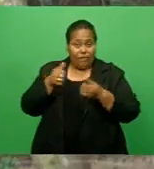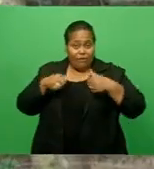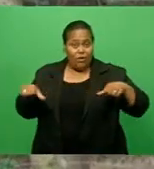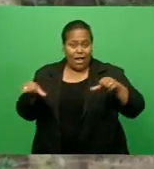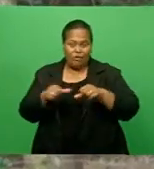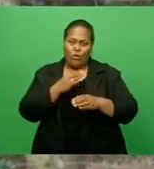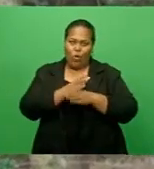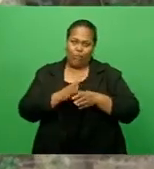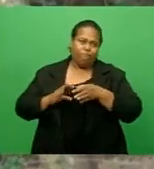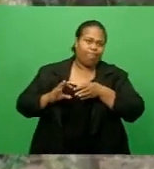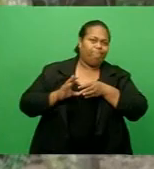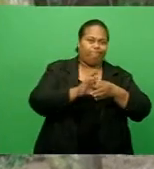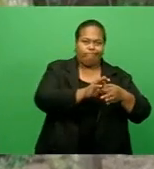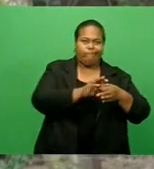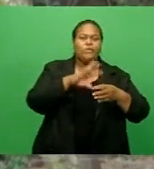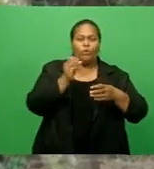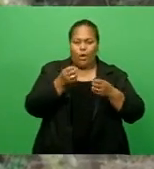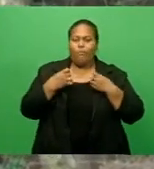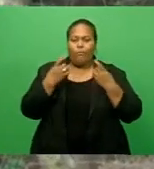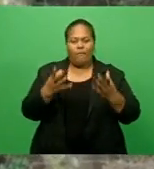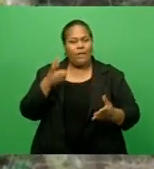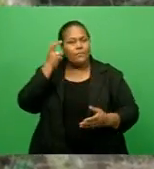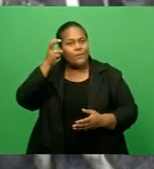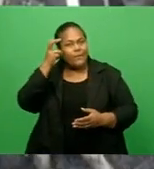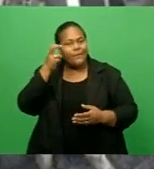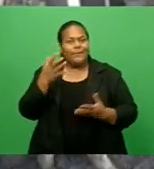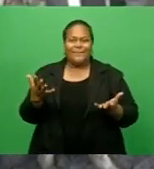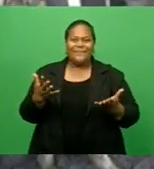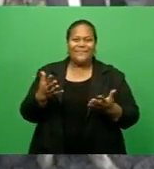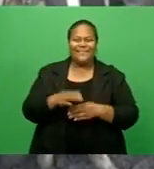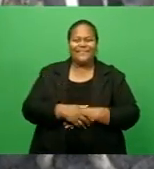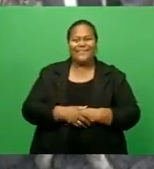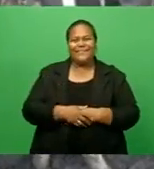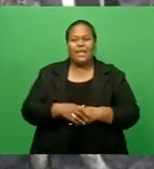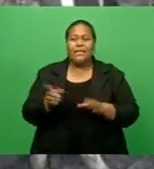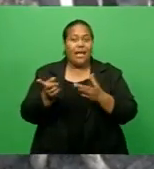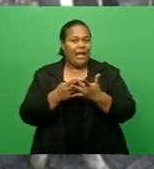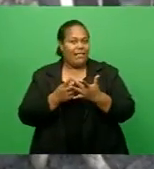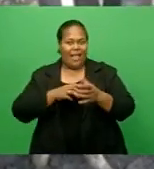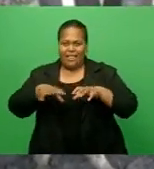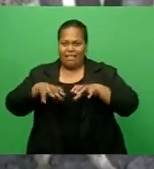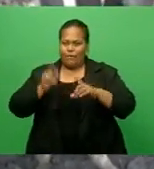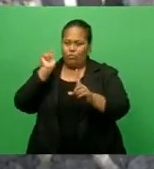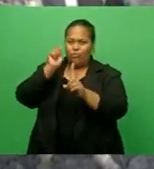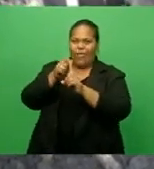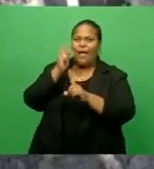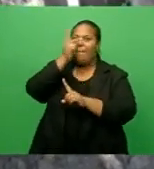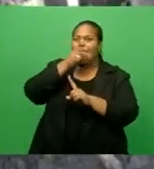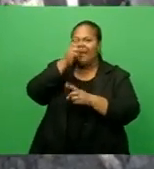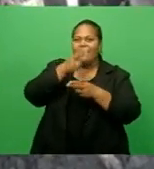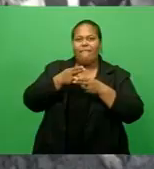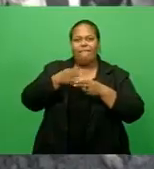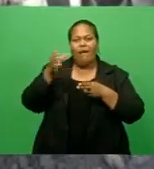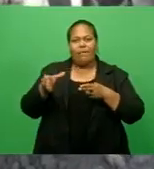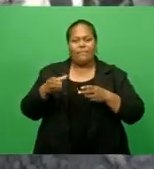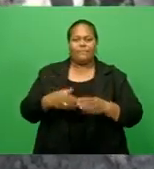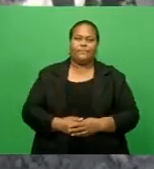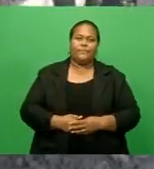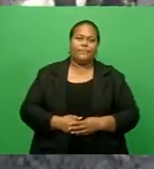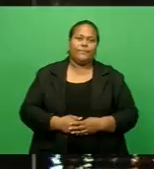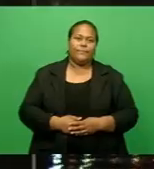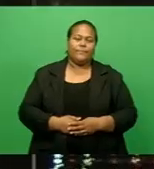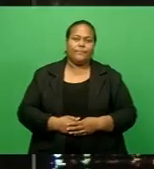this project to provide training and facilitate outreach activities targeting pig farmers. Kritika Kumar, FBC